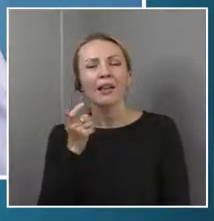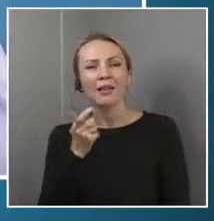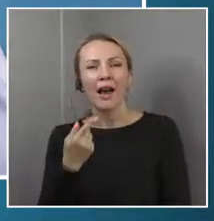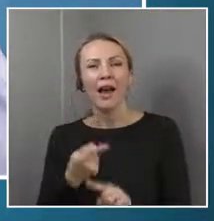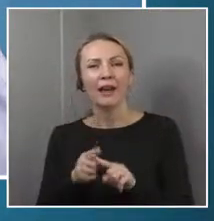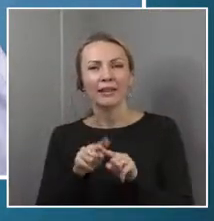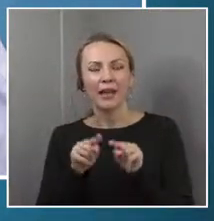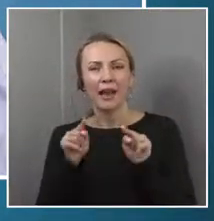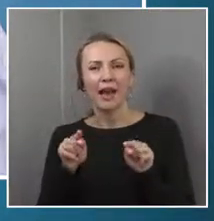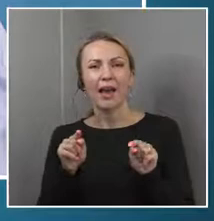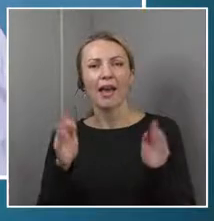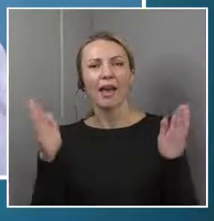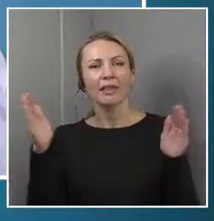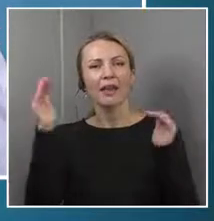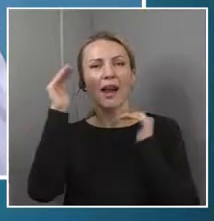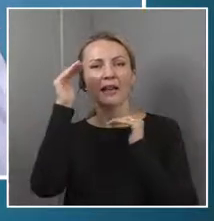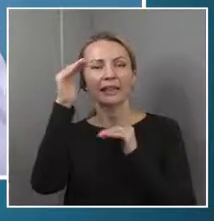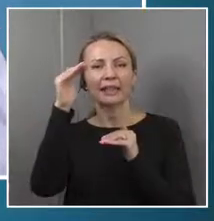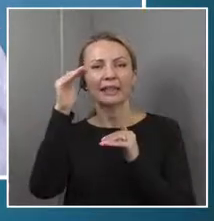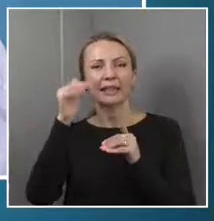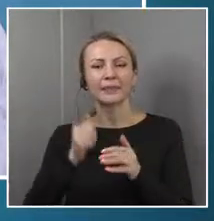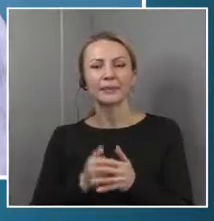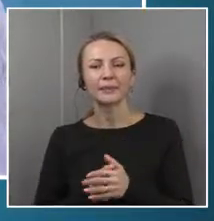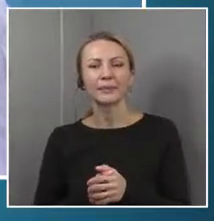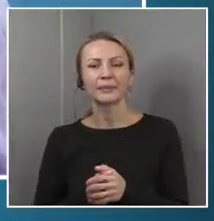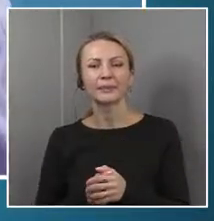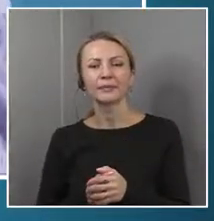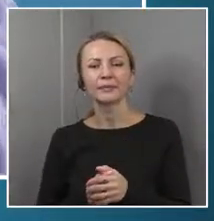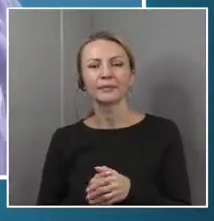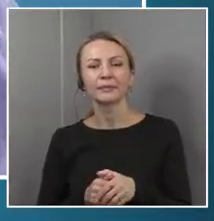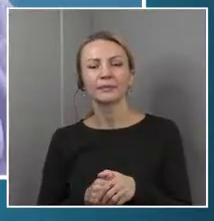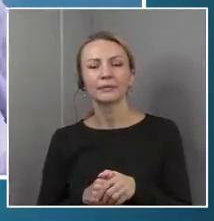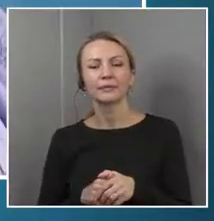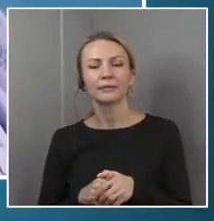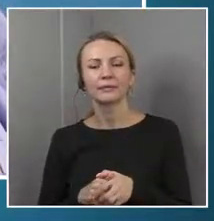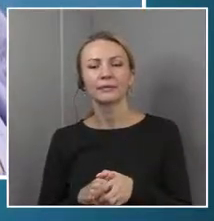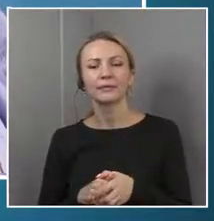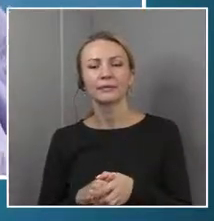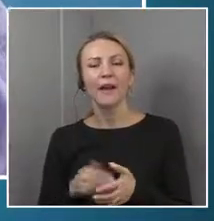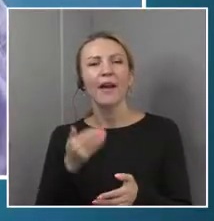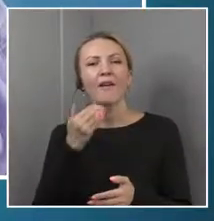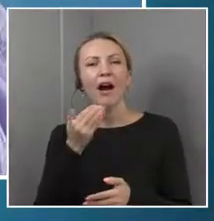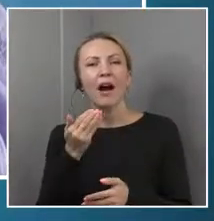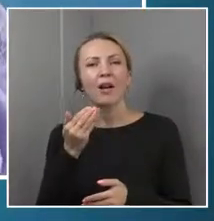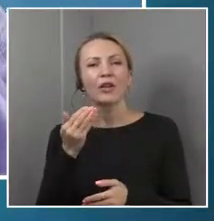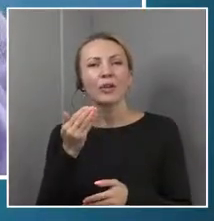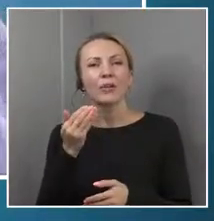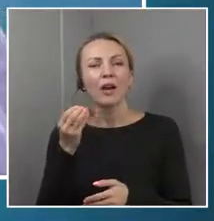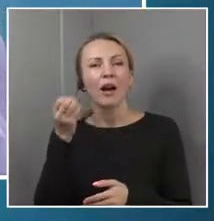And that means that also in your mind, in your brain,